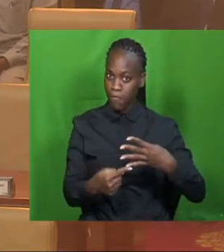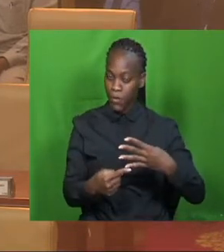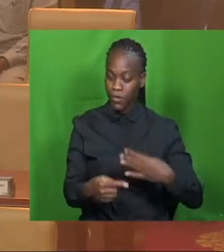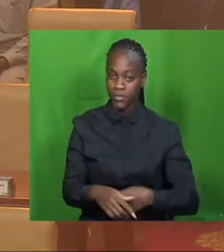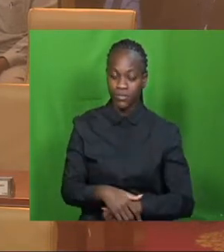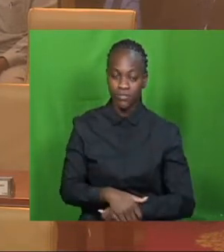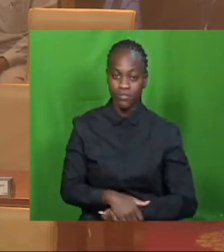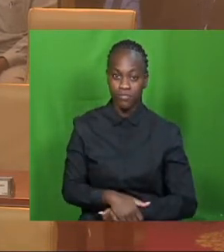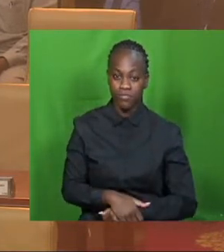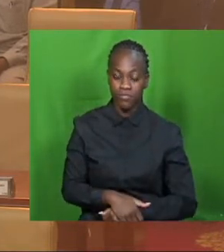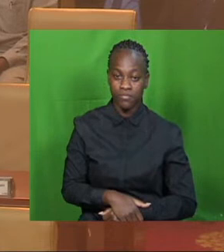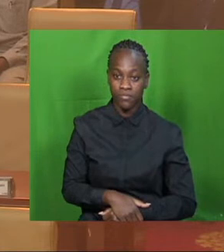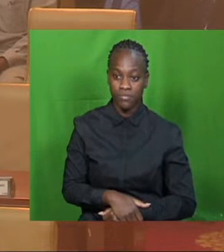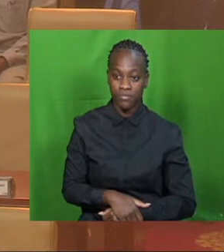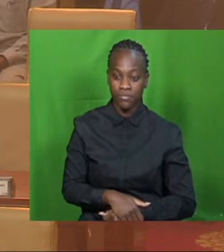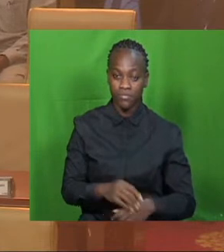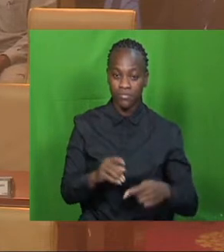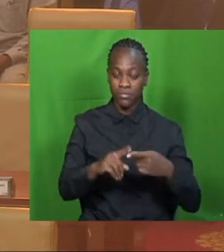distinguished delegation